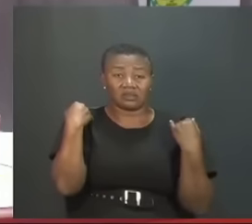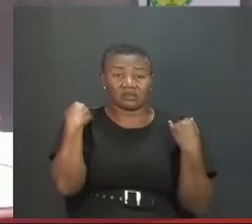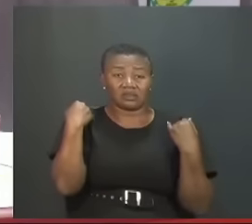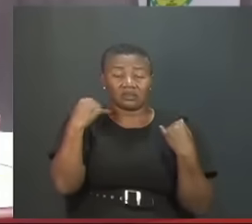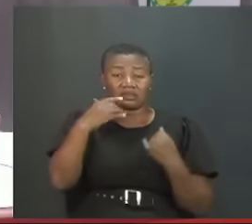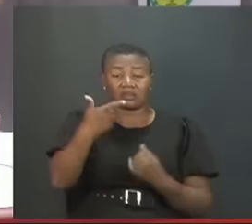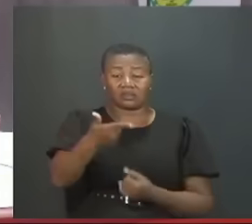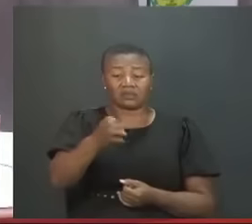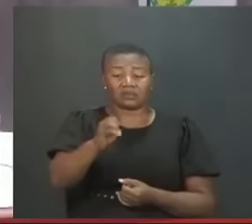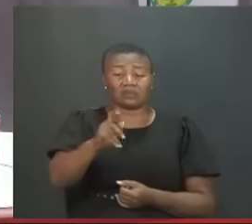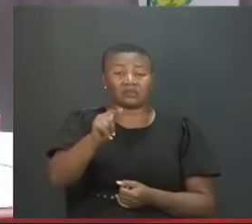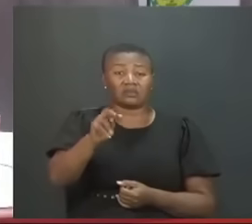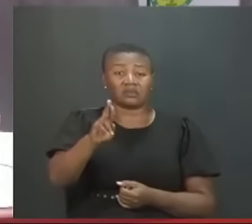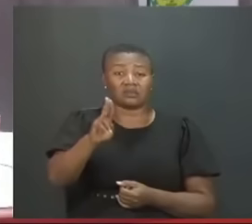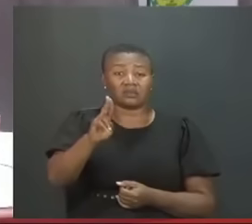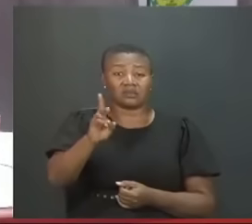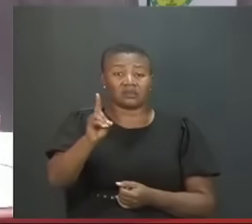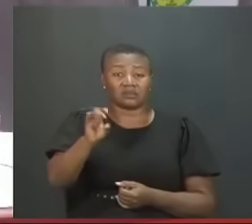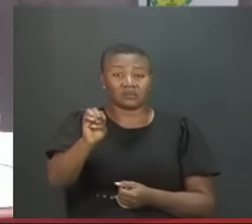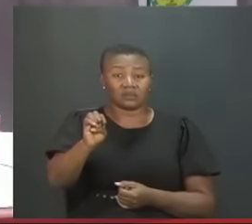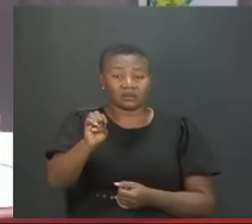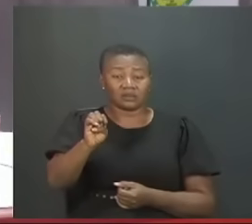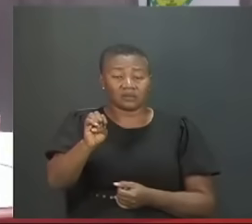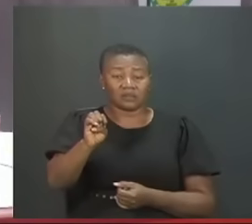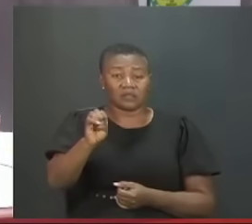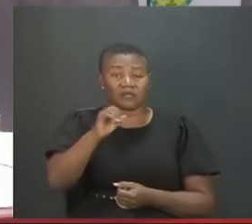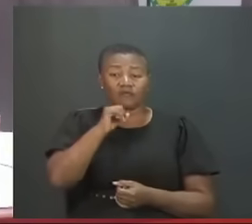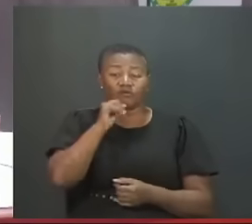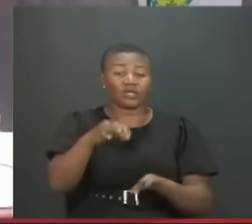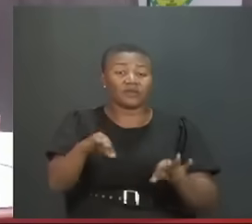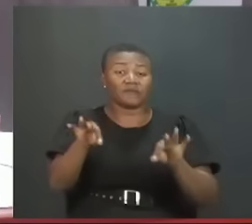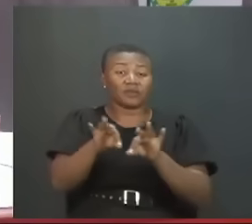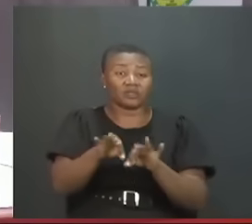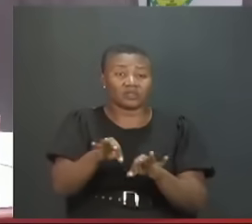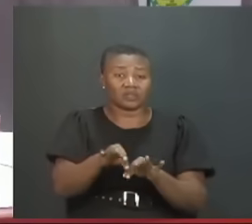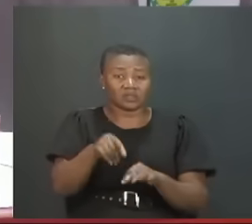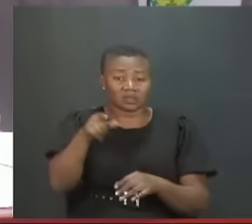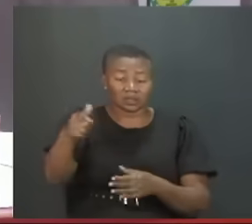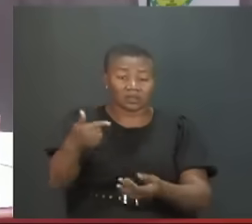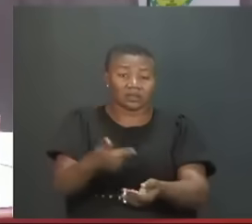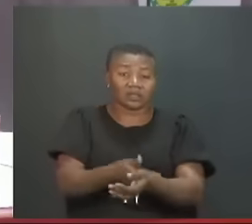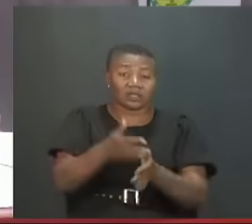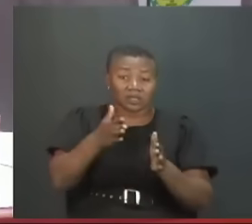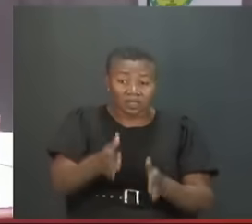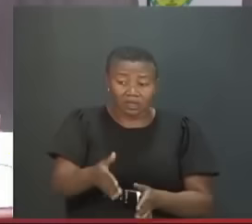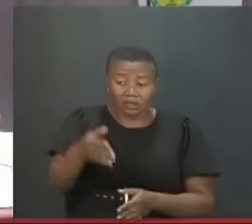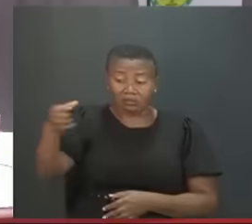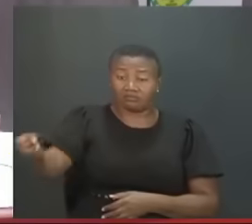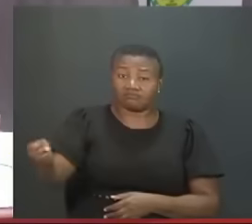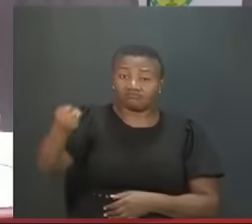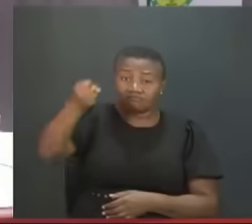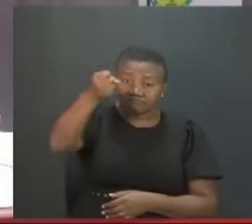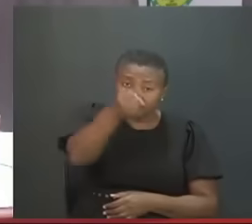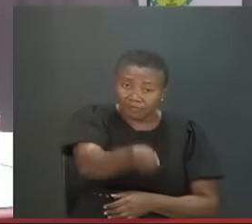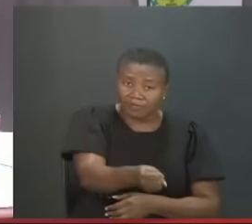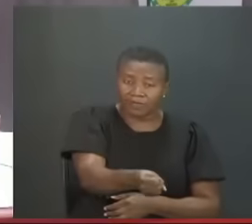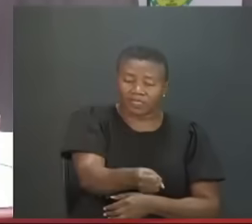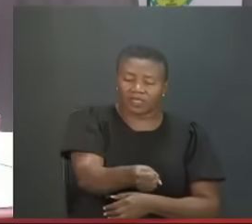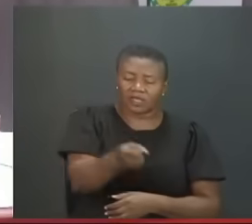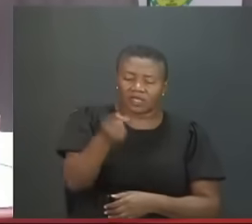does not matter. She is a Ghanaian who was appointed. She has